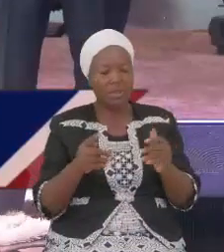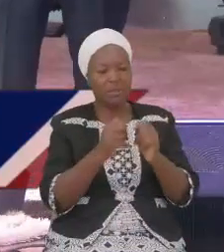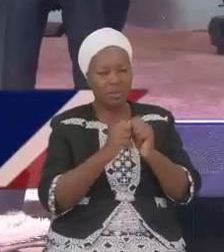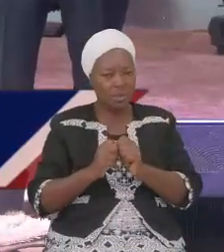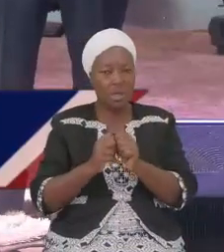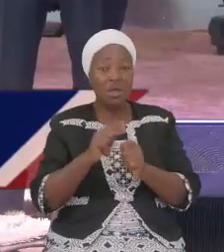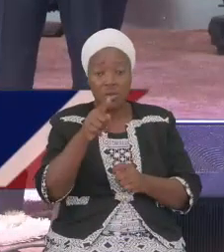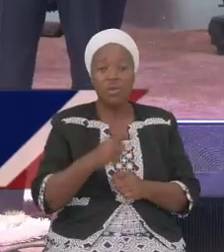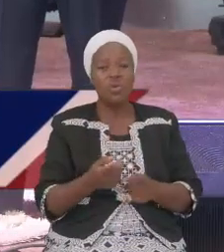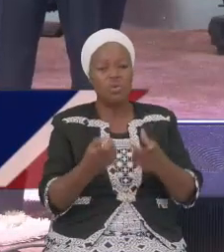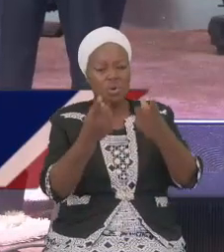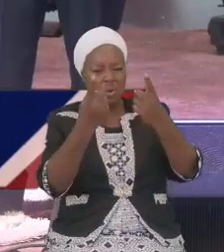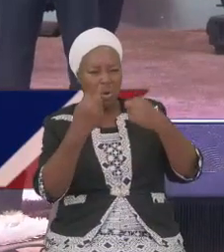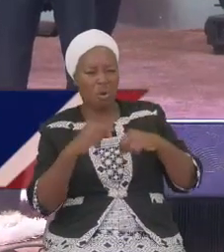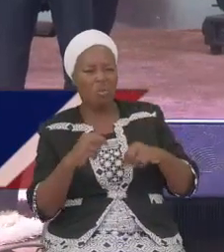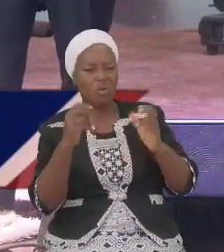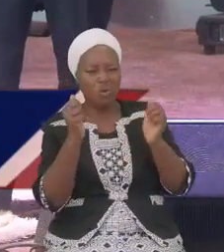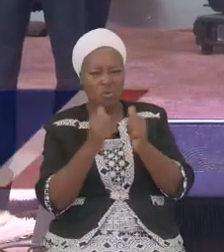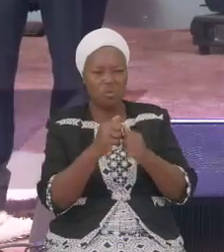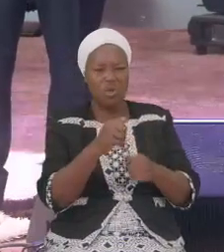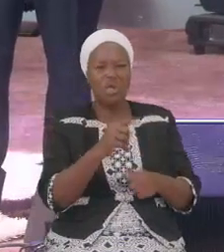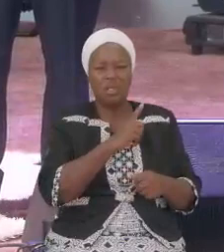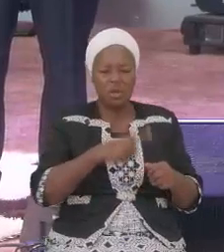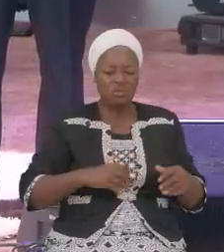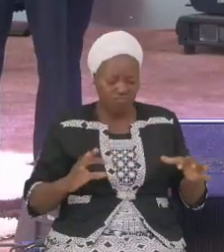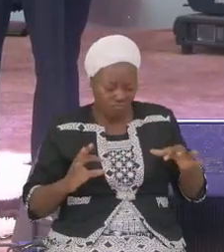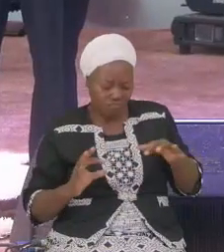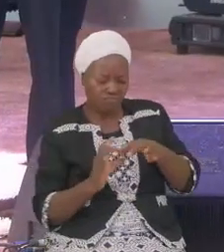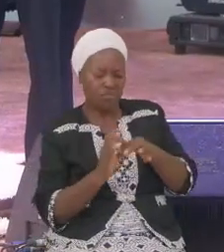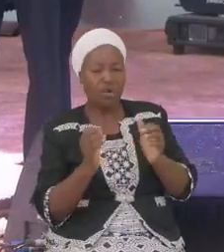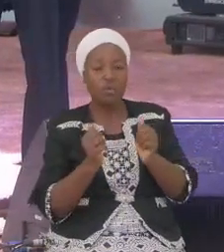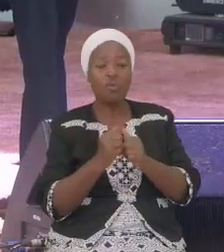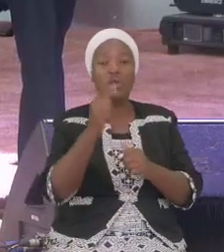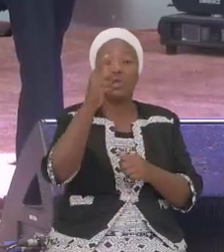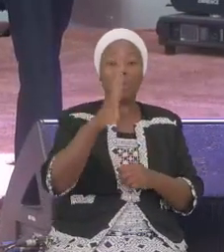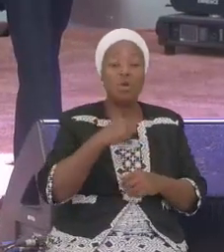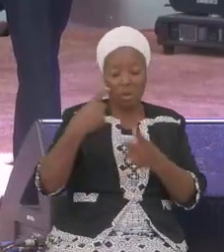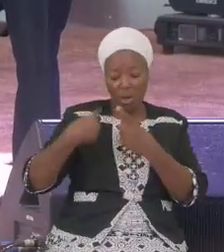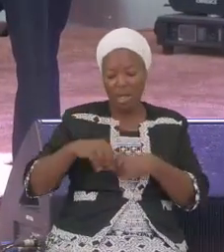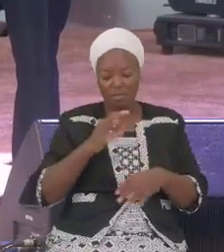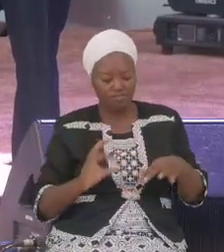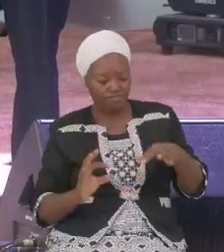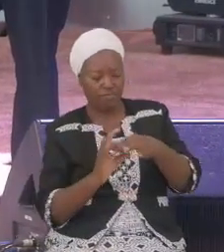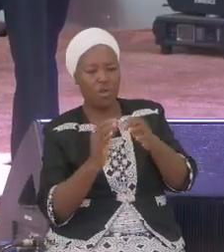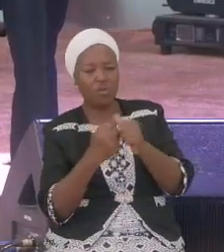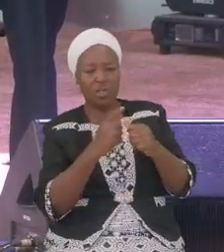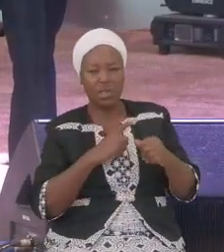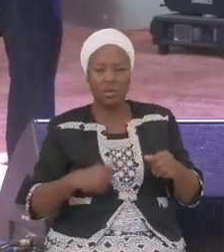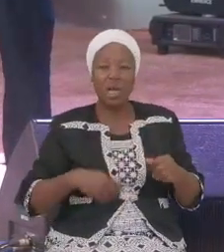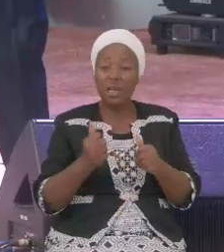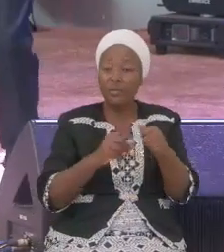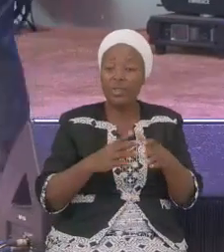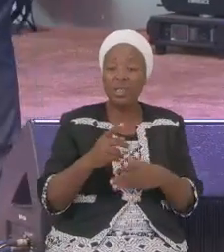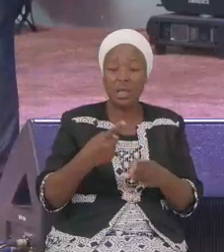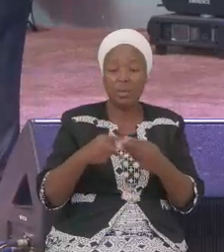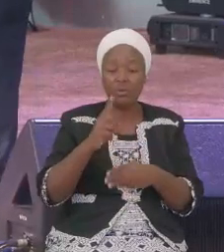mind reconciled with God. Your heart reconciled with God. Your habits, everything about you reconciled with